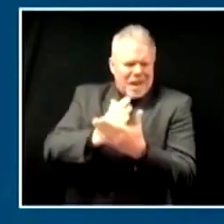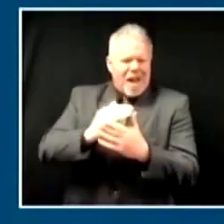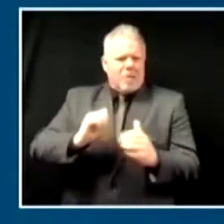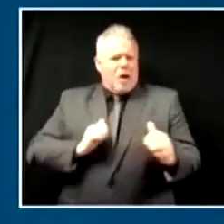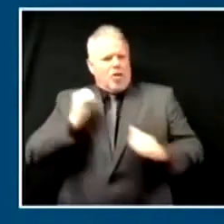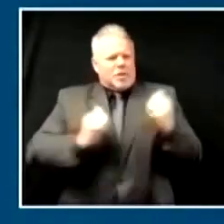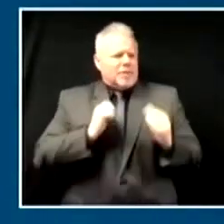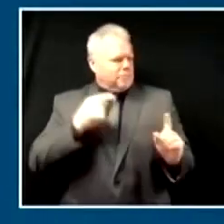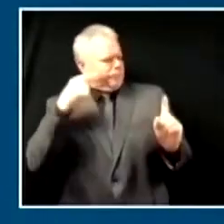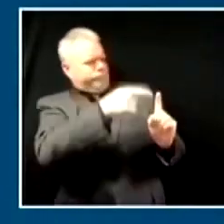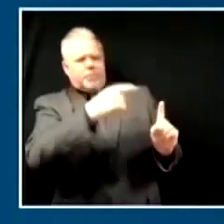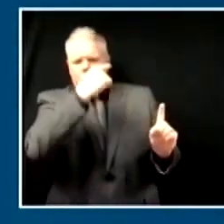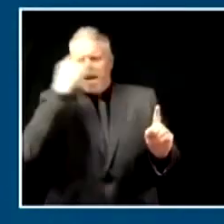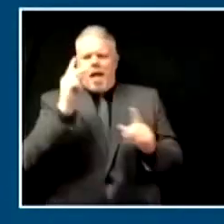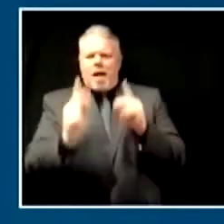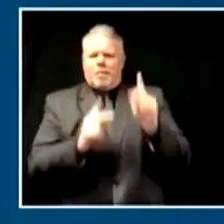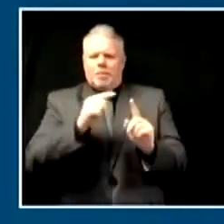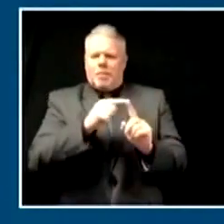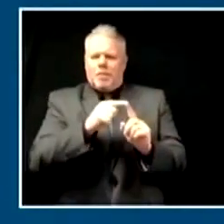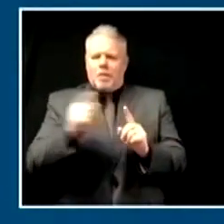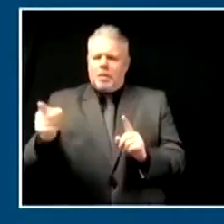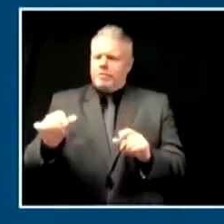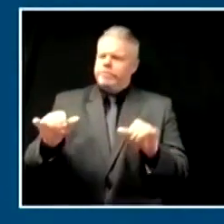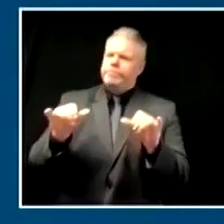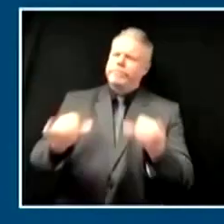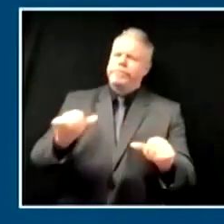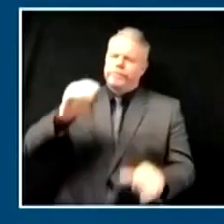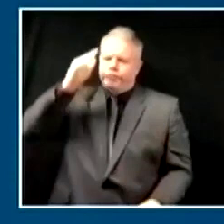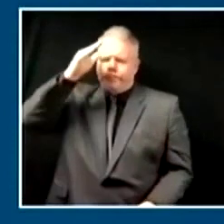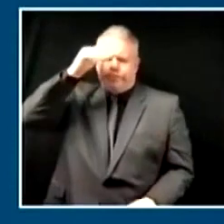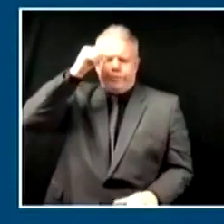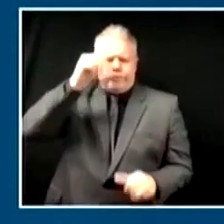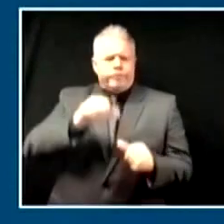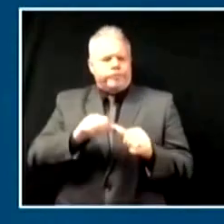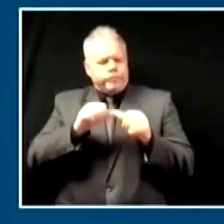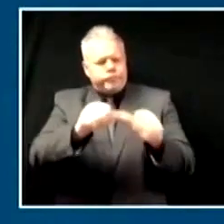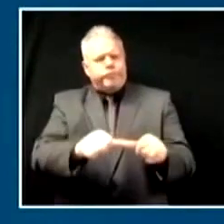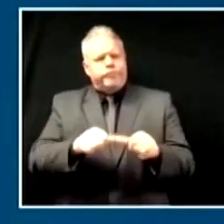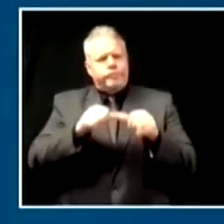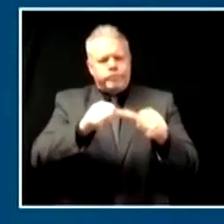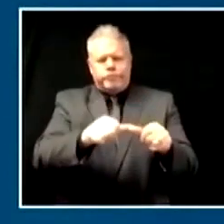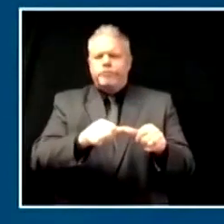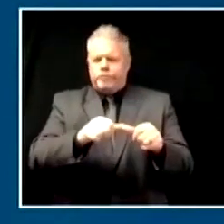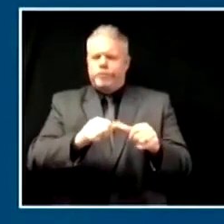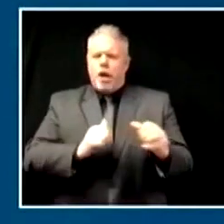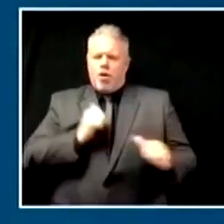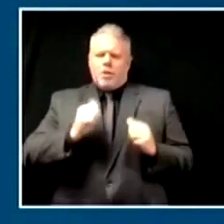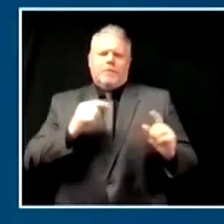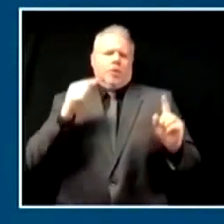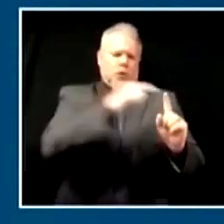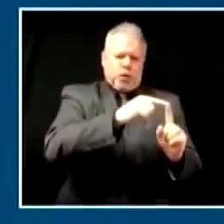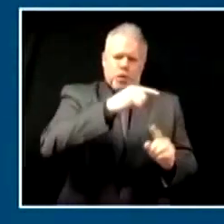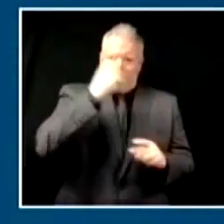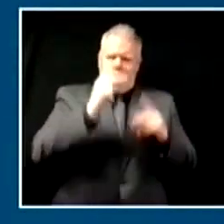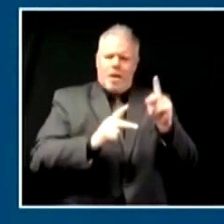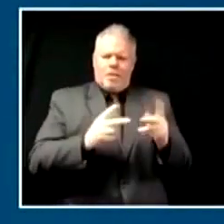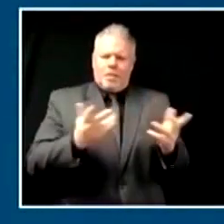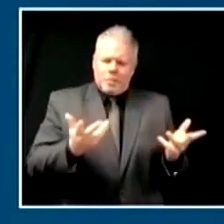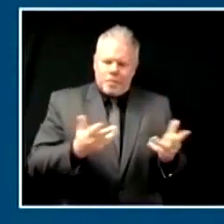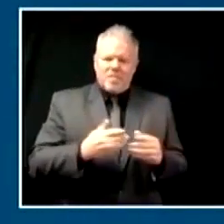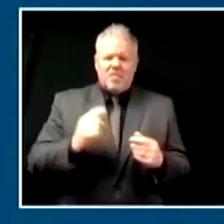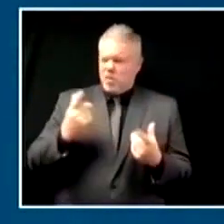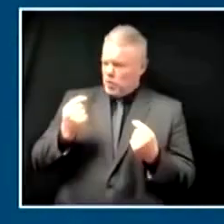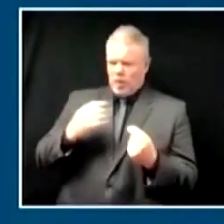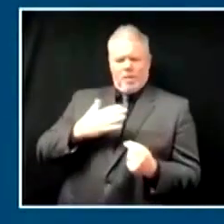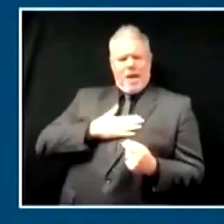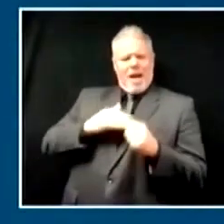My office was tasked with the responsibility of launching a civil investigation into the New York City Police Department's response to